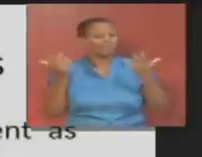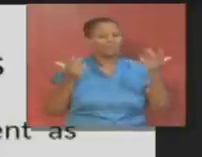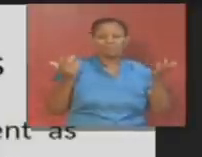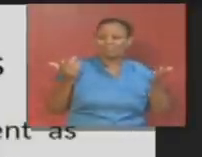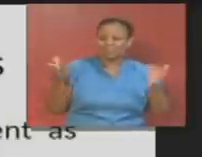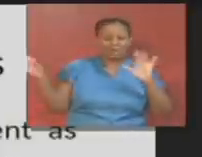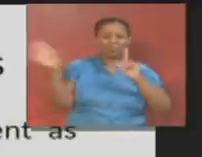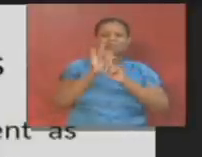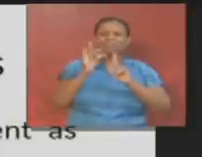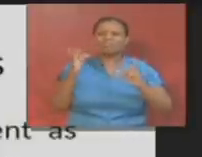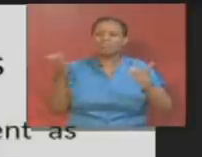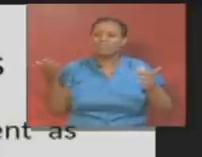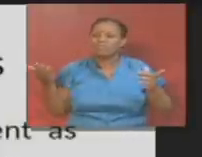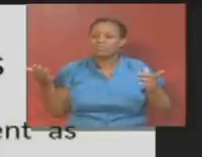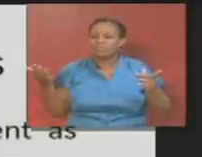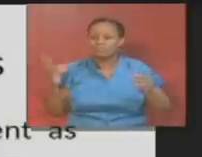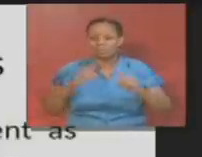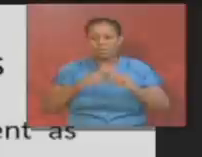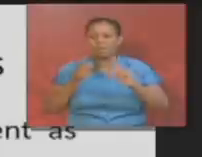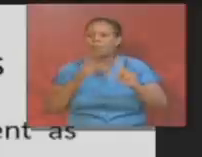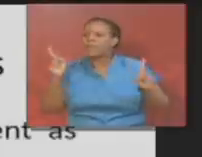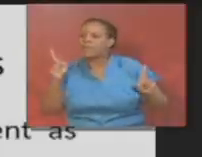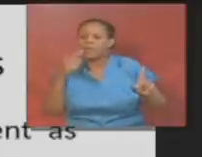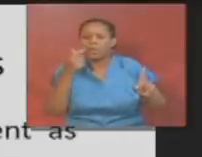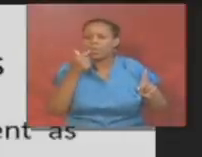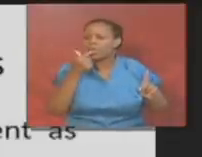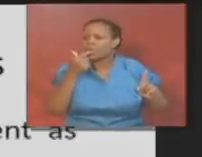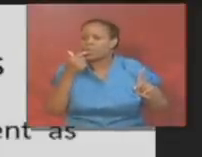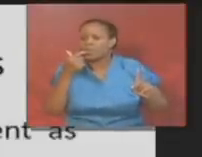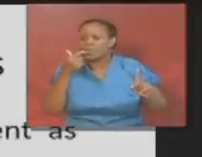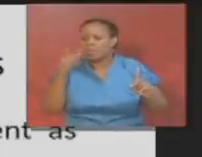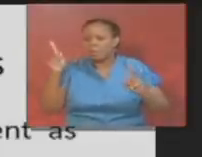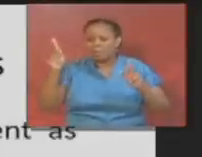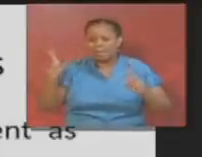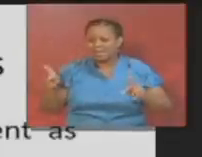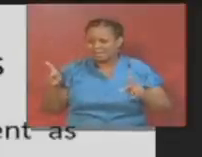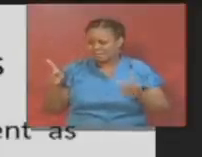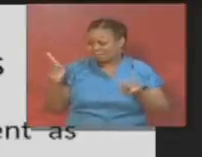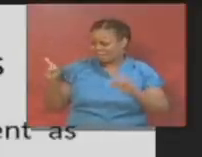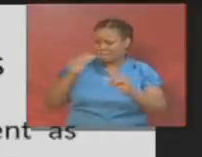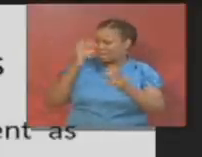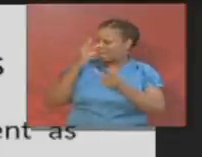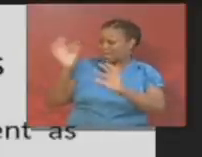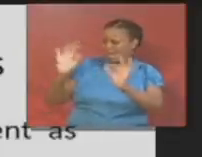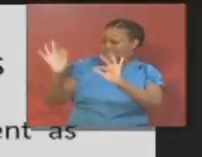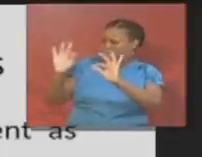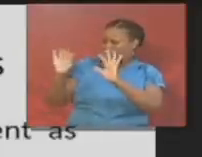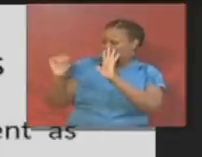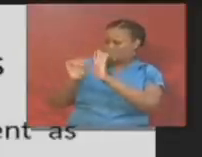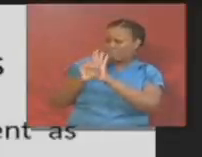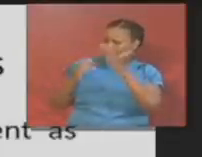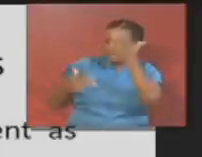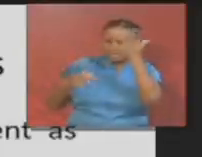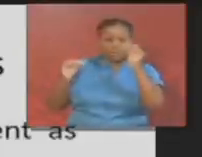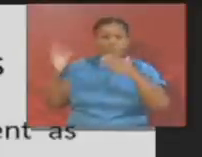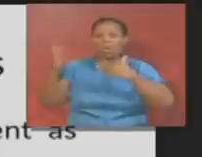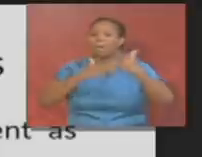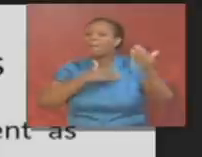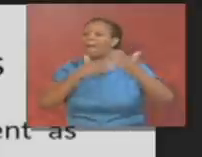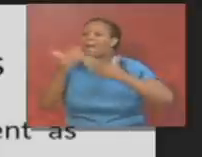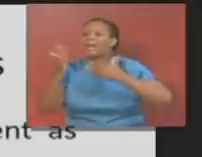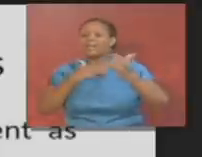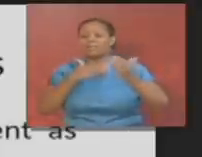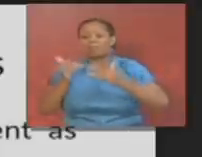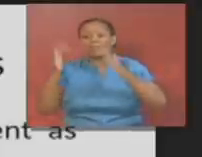Hence the reason to wear your mask, social distance, stay away from high-risk situations. If you